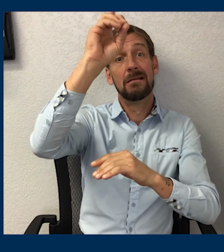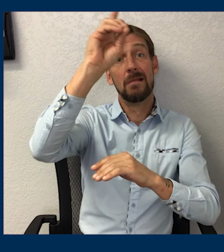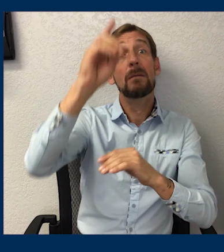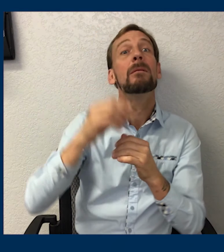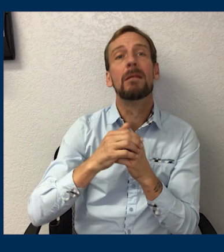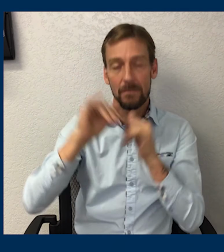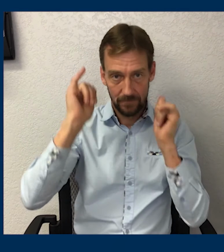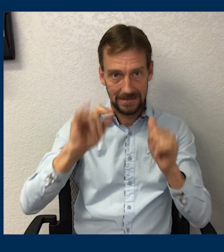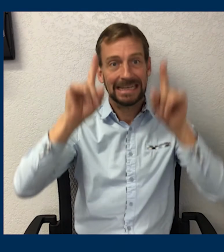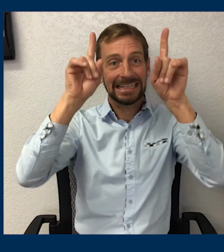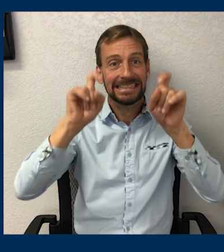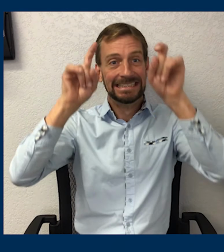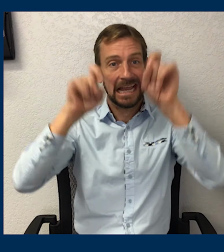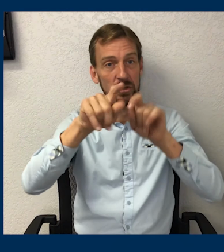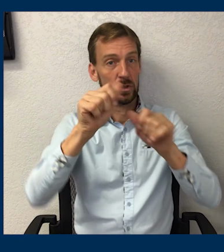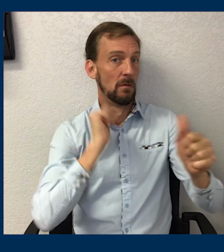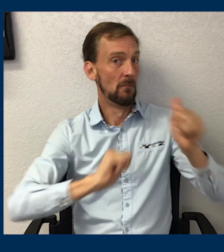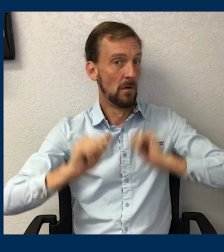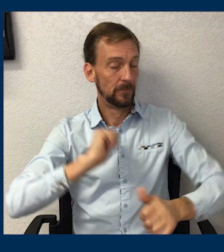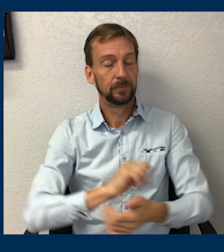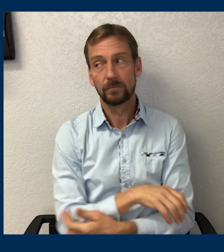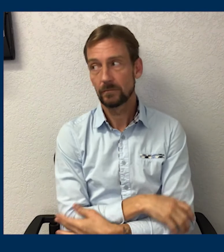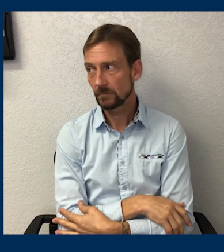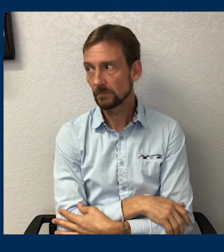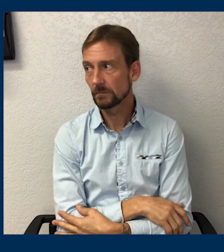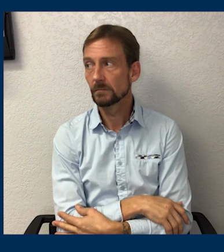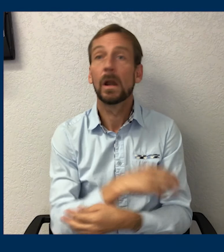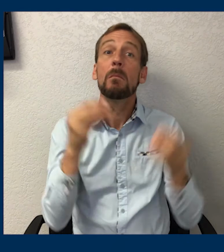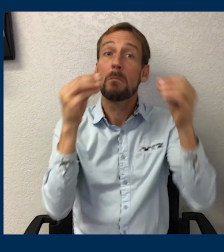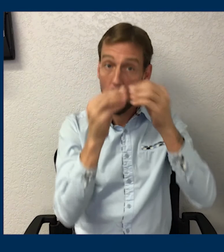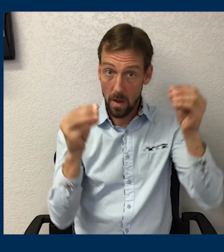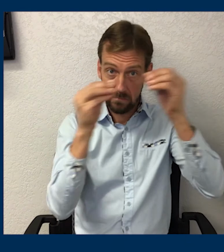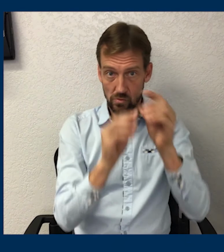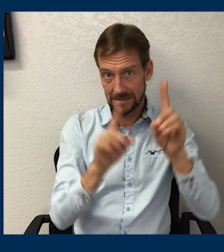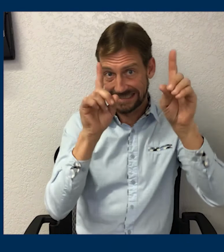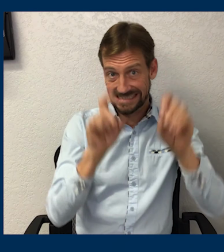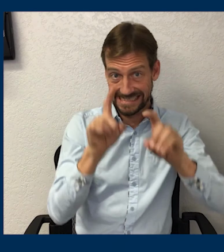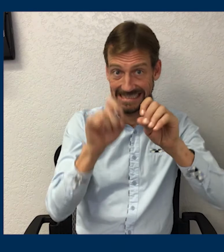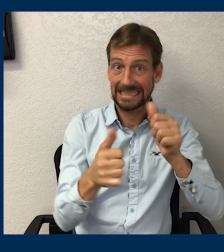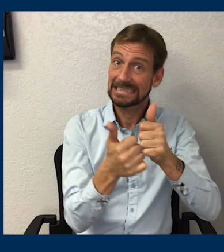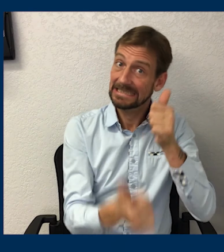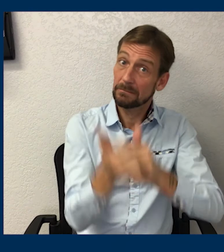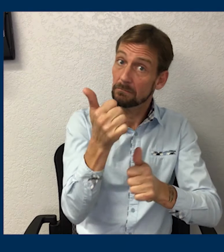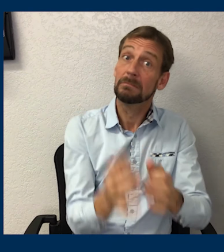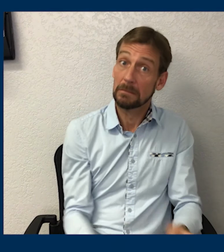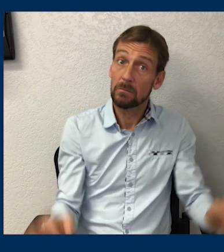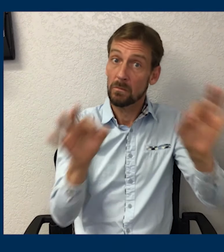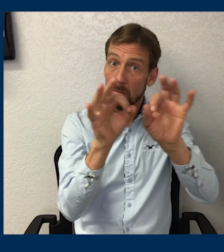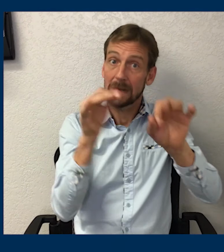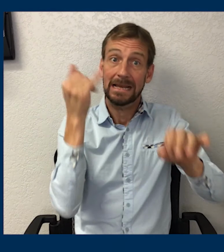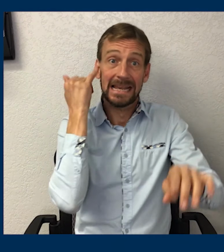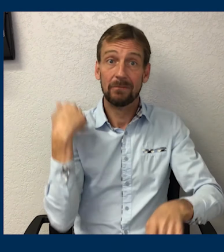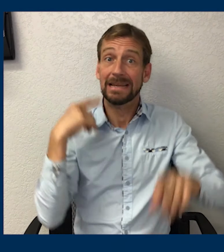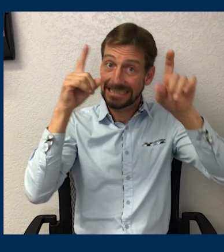tests you performed. So that's why we want to do more and more testing if possible, and